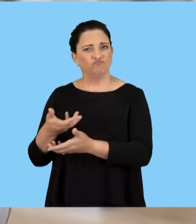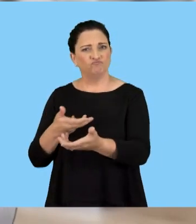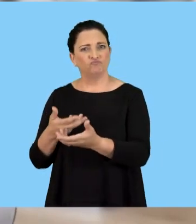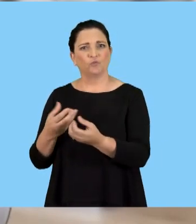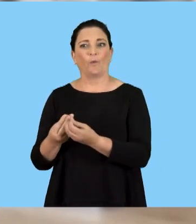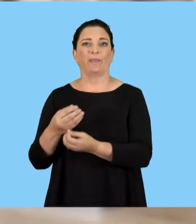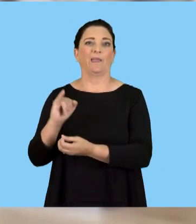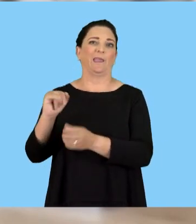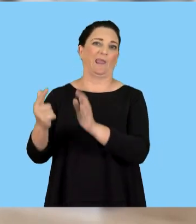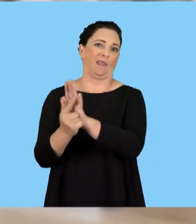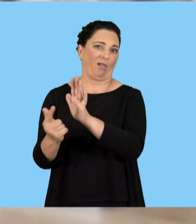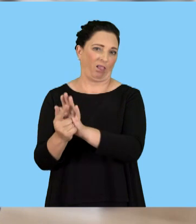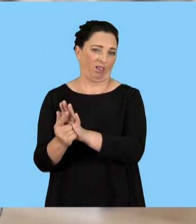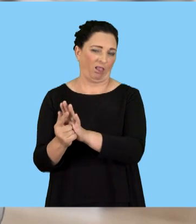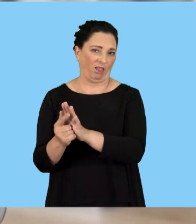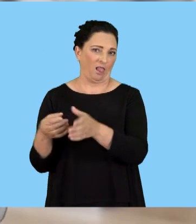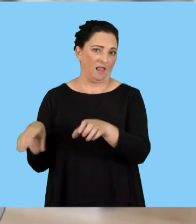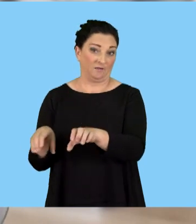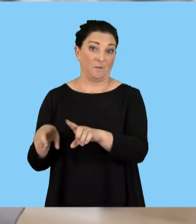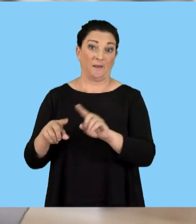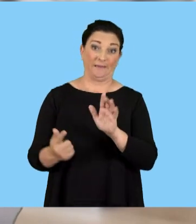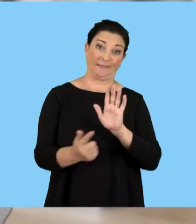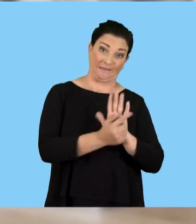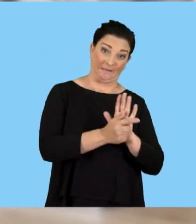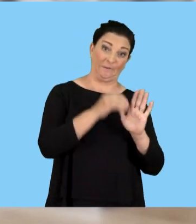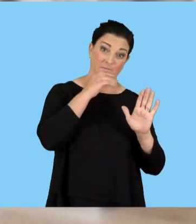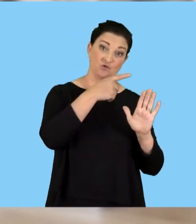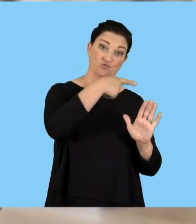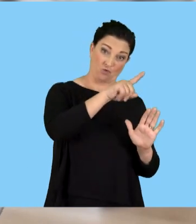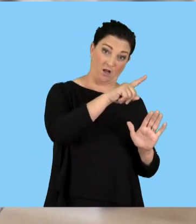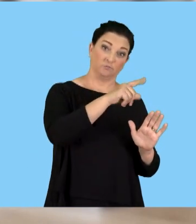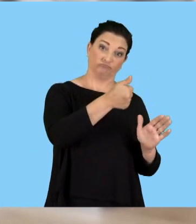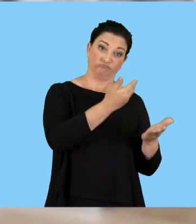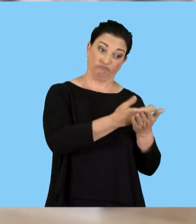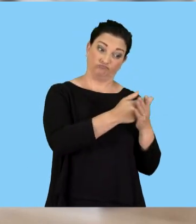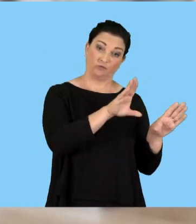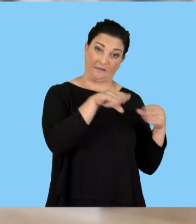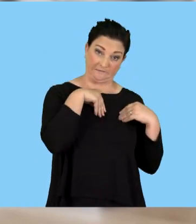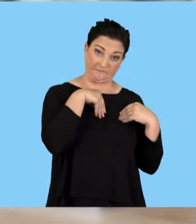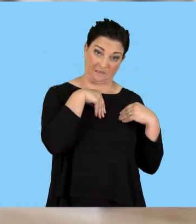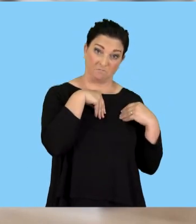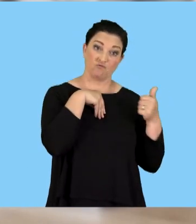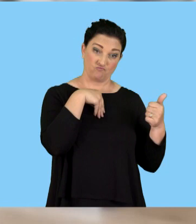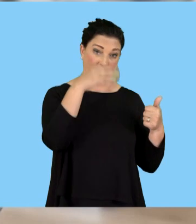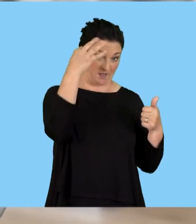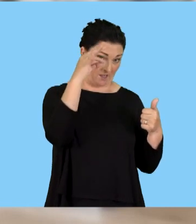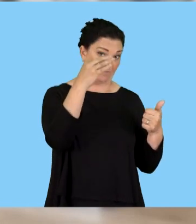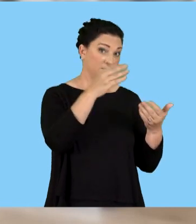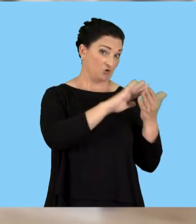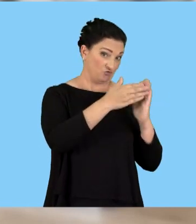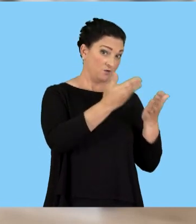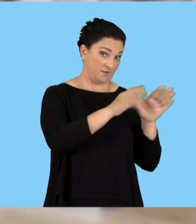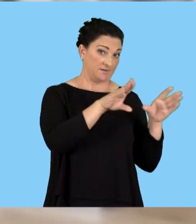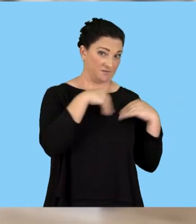any illegal activity. Remember, legal means what is right and what is acceptable by the government